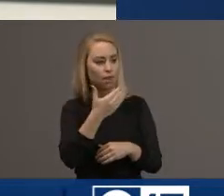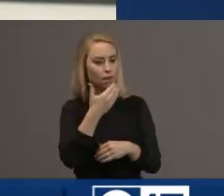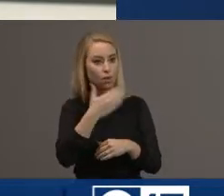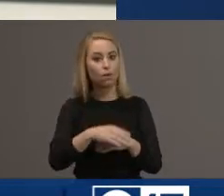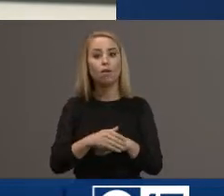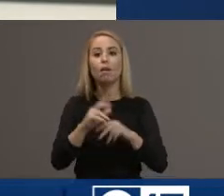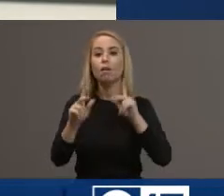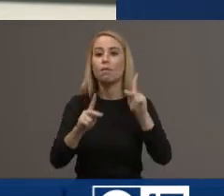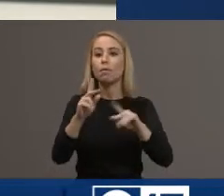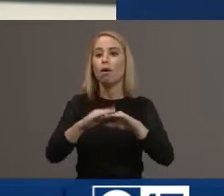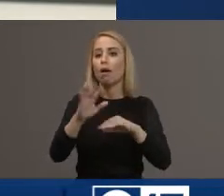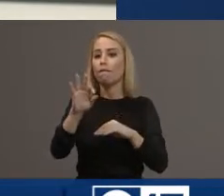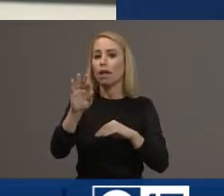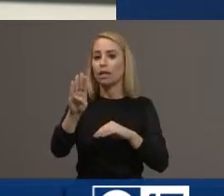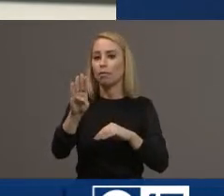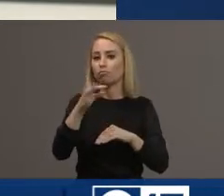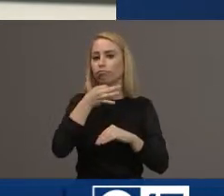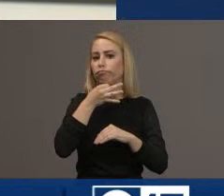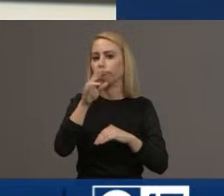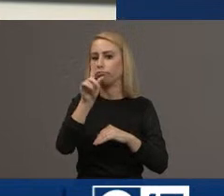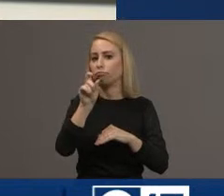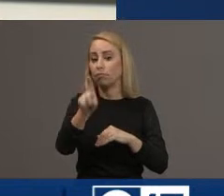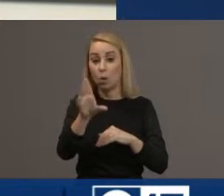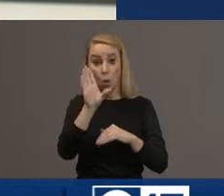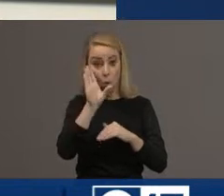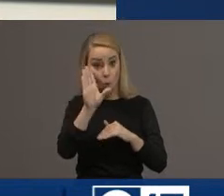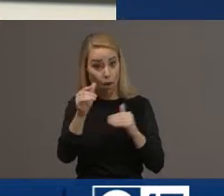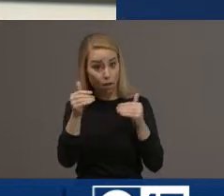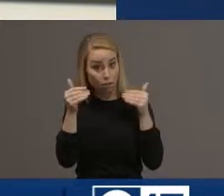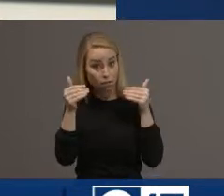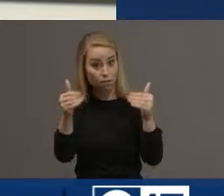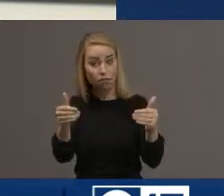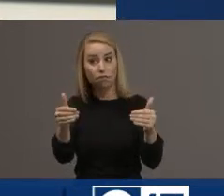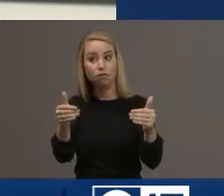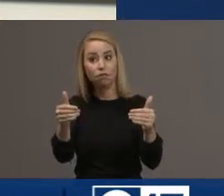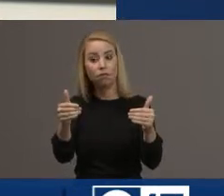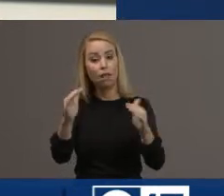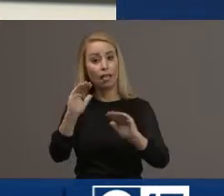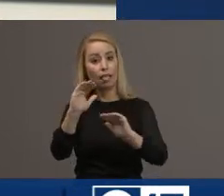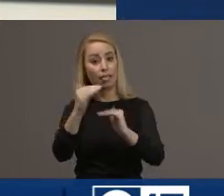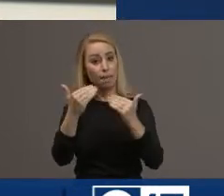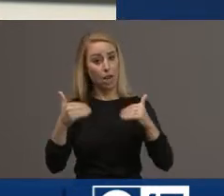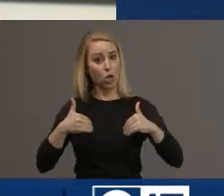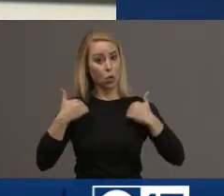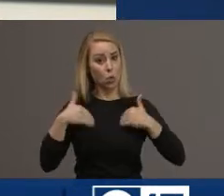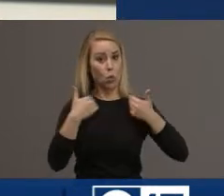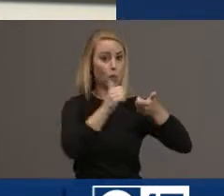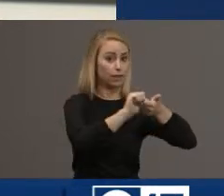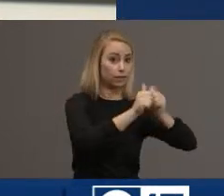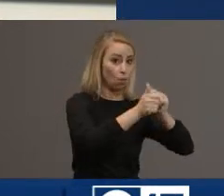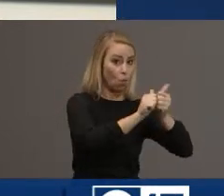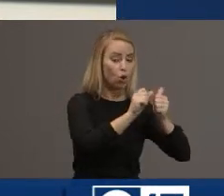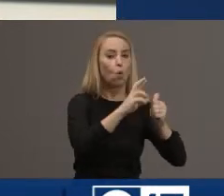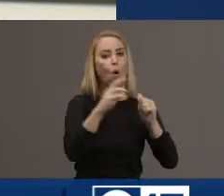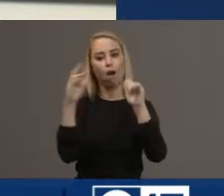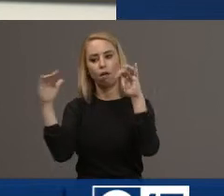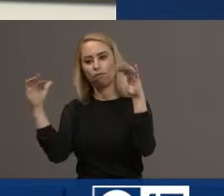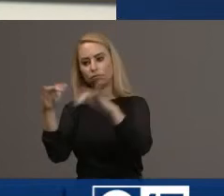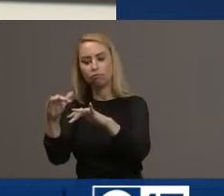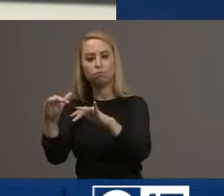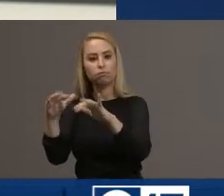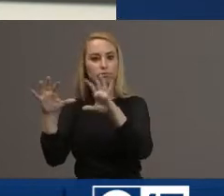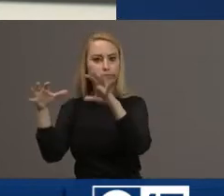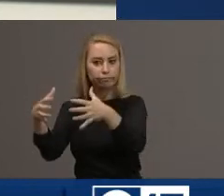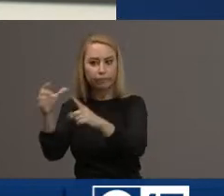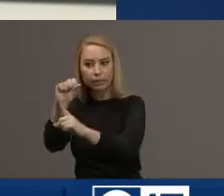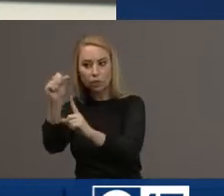Our Facebook viewers would like to know, will you do anything to restrict youth sports or congregate settings, given what you've just